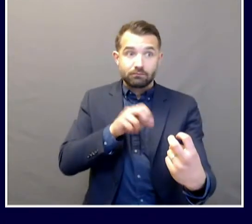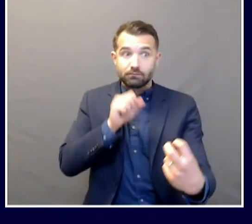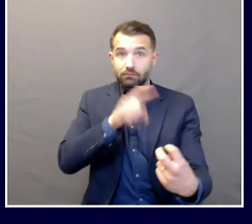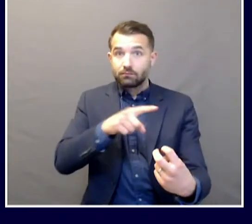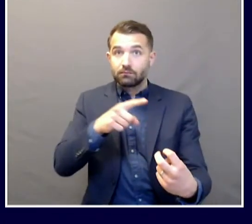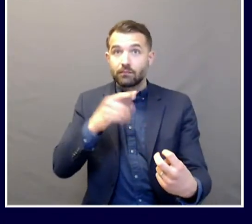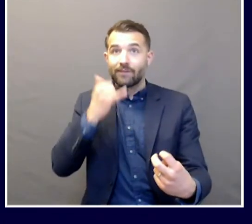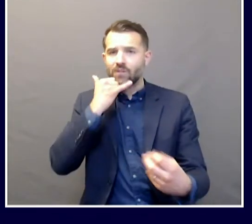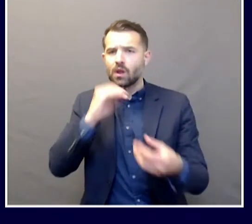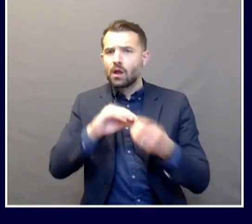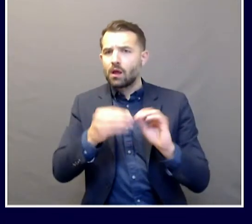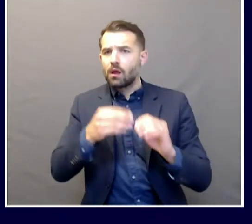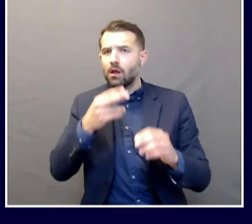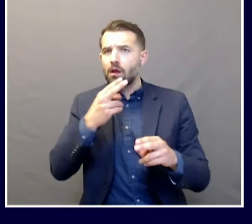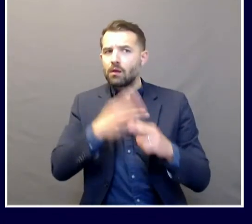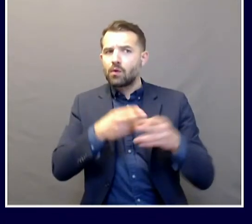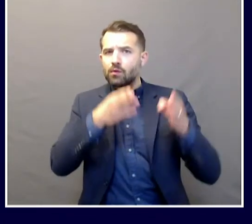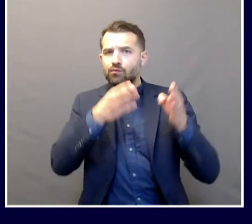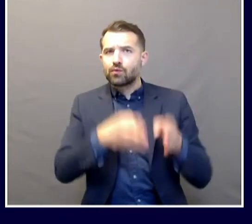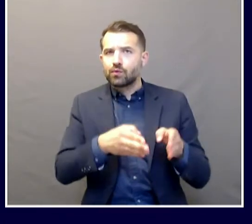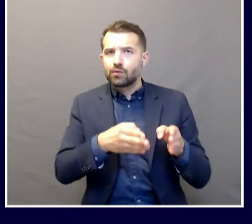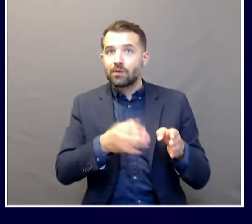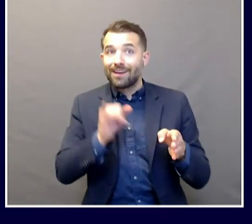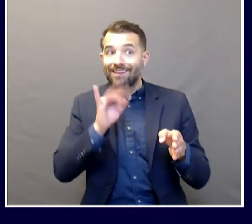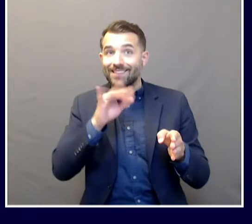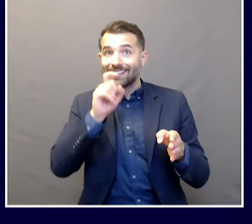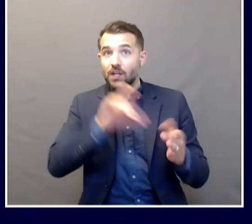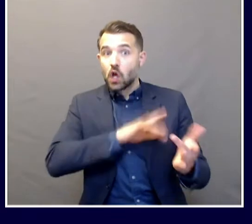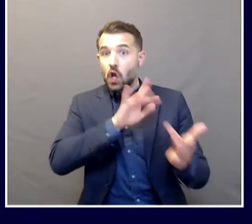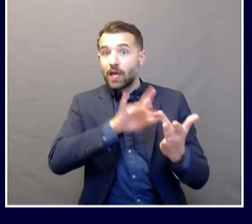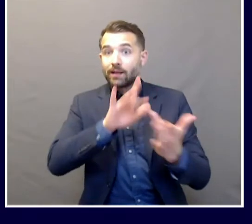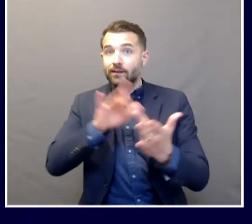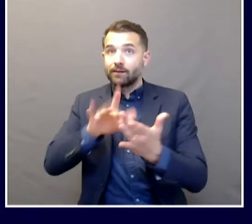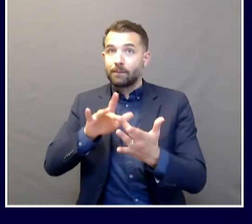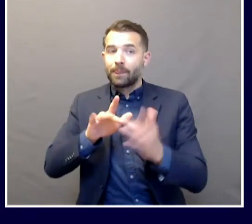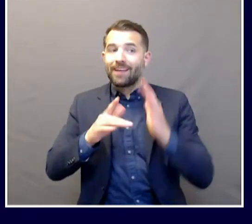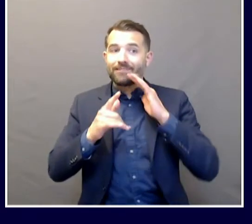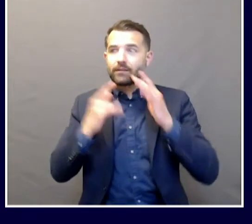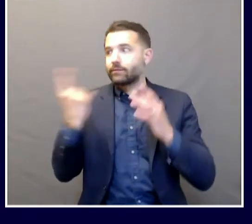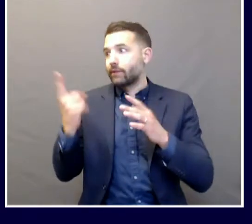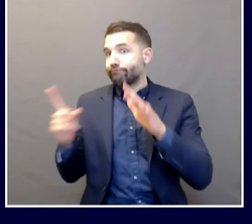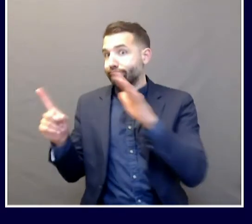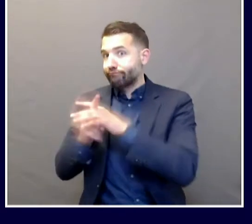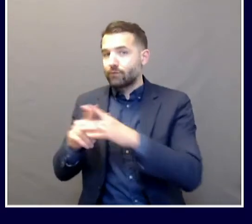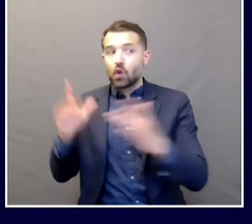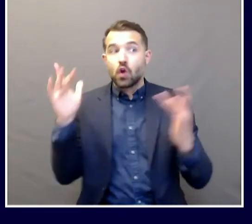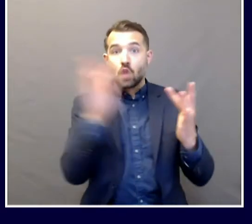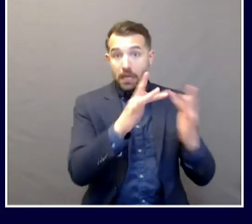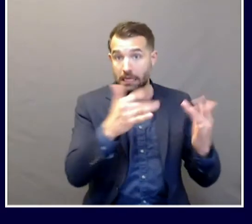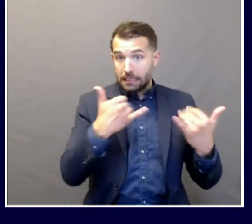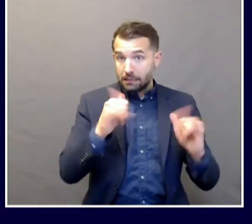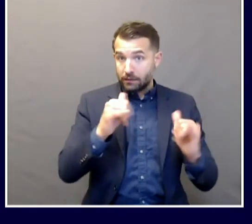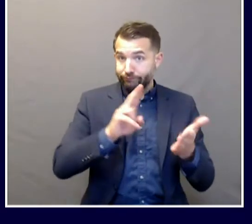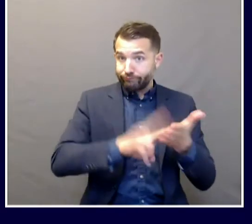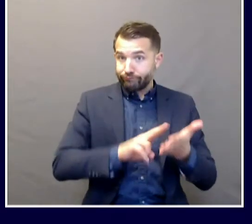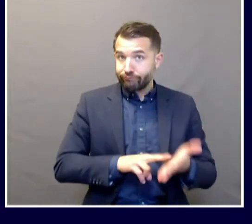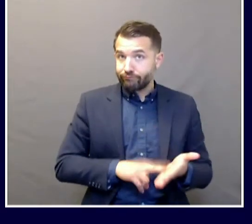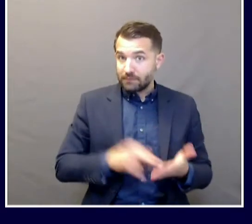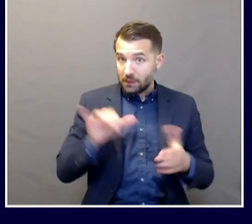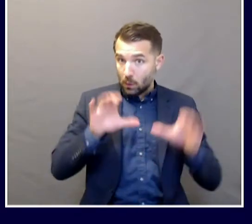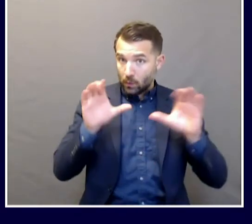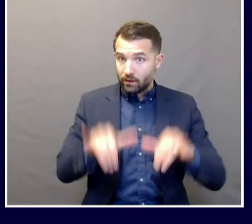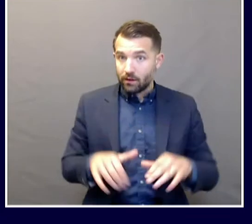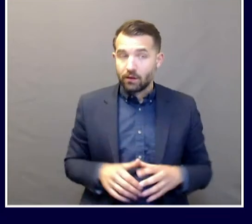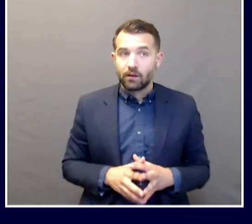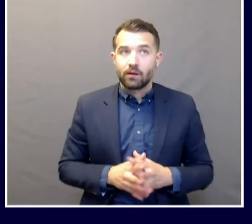I believe so, Brian, but I'm going to double check and we'll get back to you. I'm going to make sure that that's accurate. But just to be sure, this was